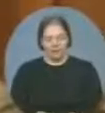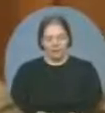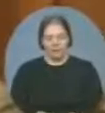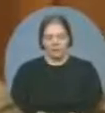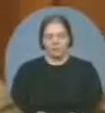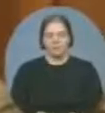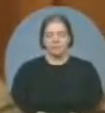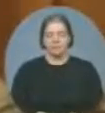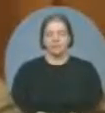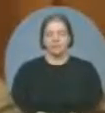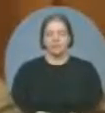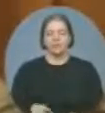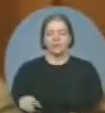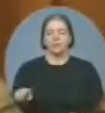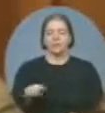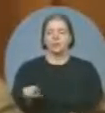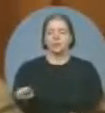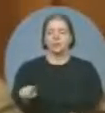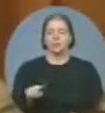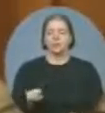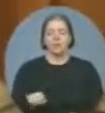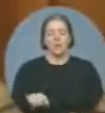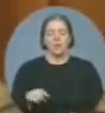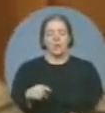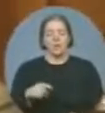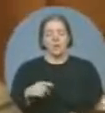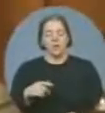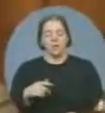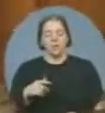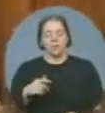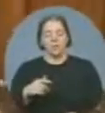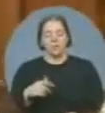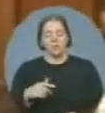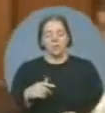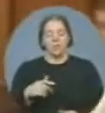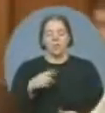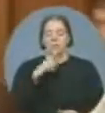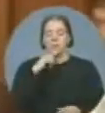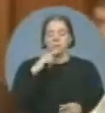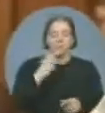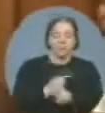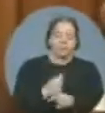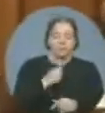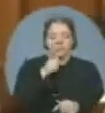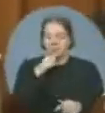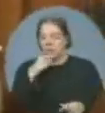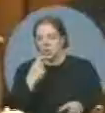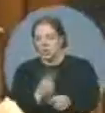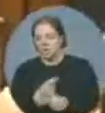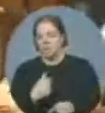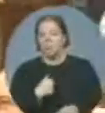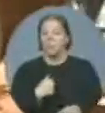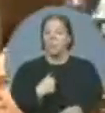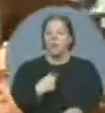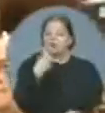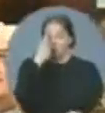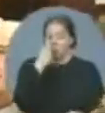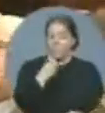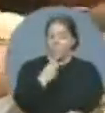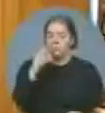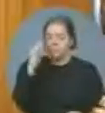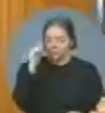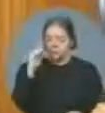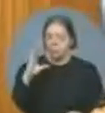they're saying. We believe Chuck Cadman. We believe that he told the truth. For York Centre.